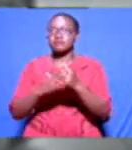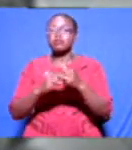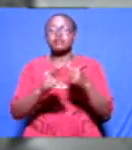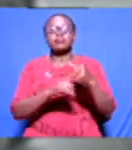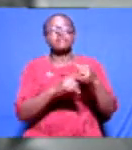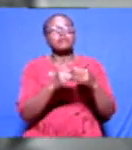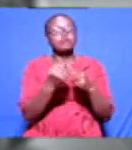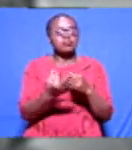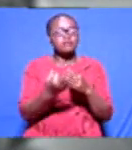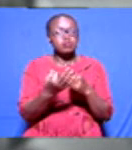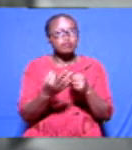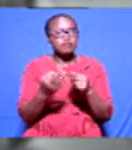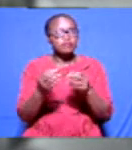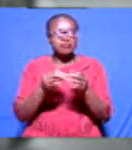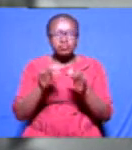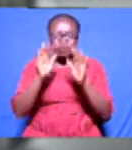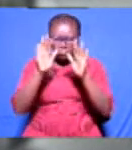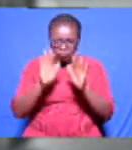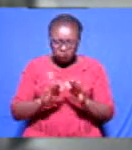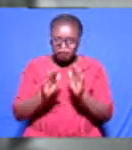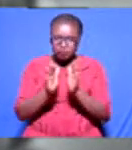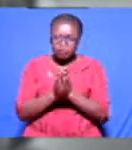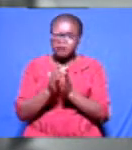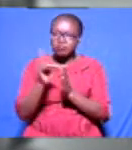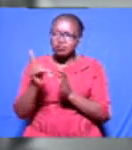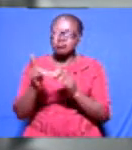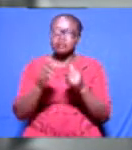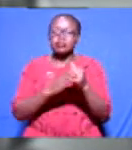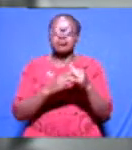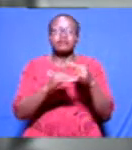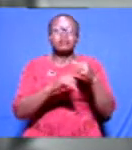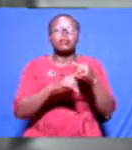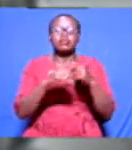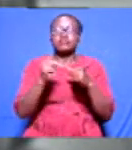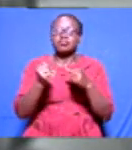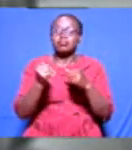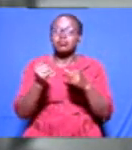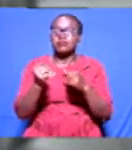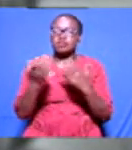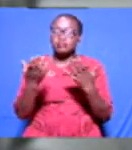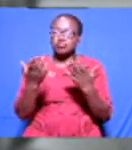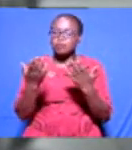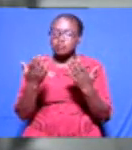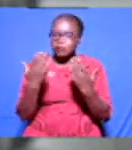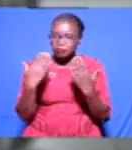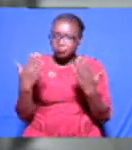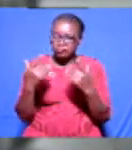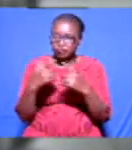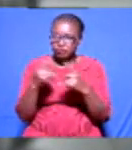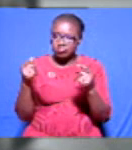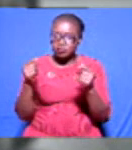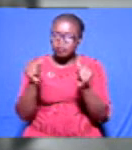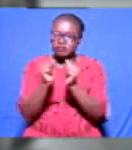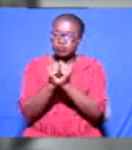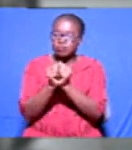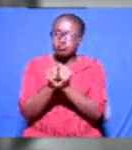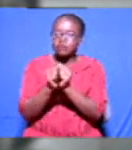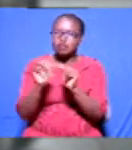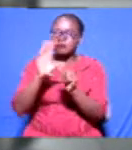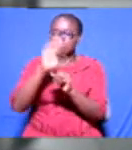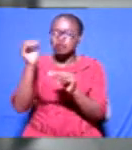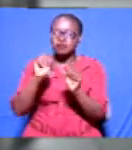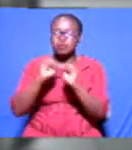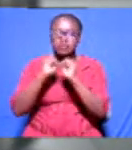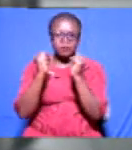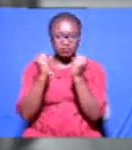a key role in drafting the famous 1965 sensational paper number 10 on African socialism and its application